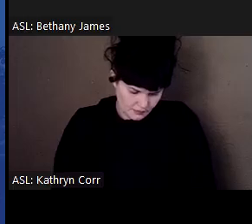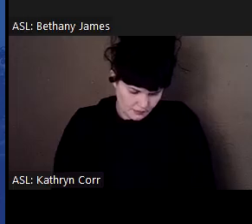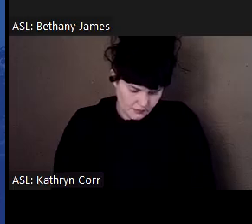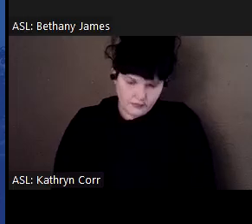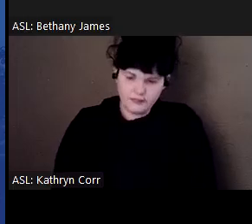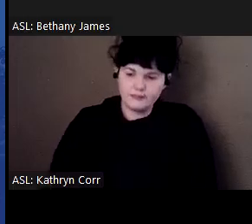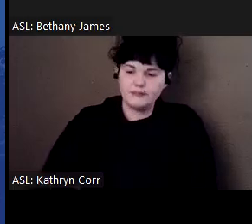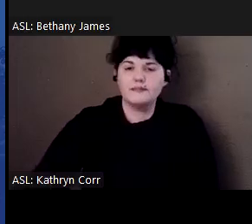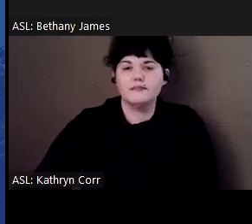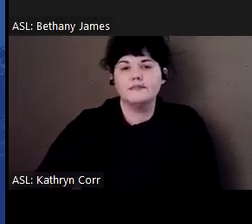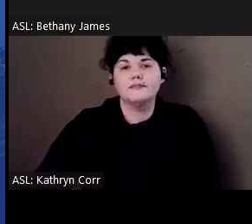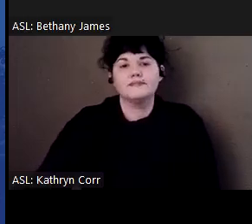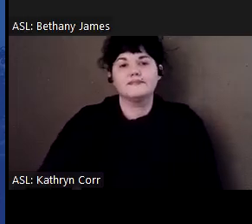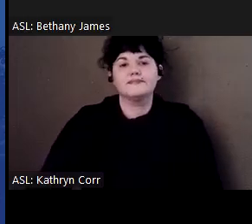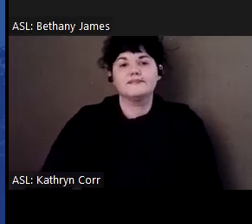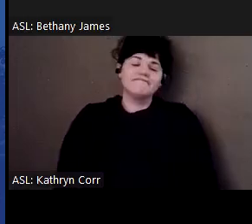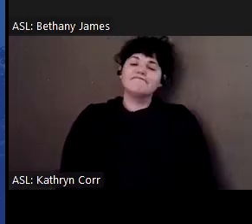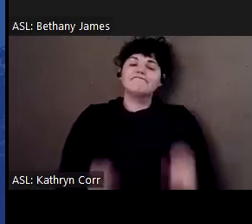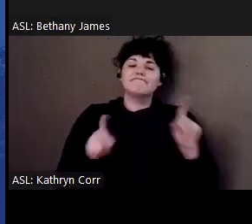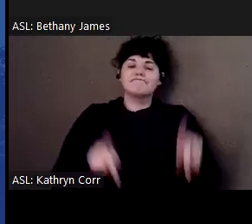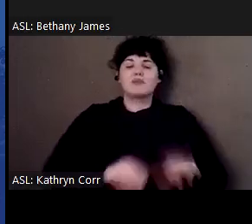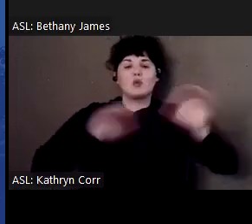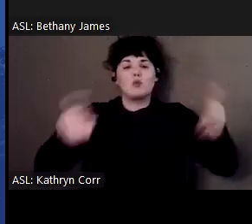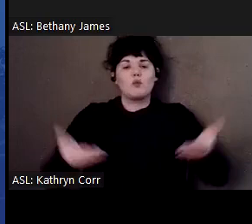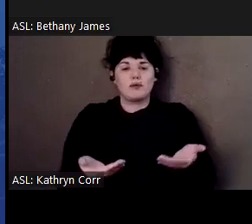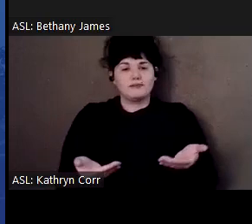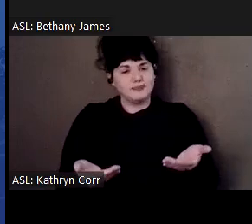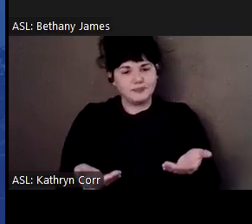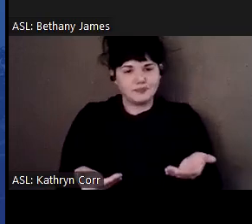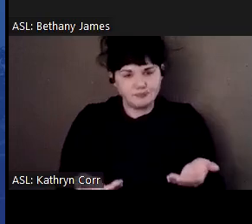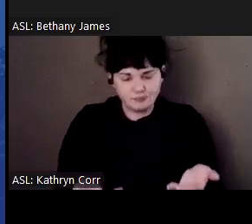Okay, I want to welcome you to the Mid-Michigan